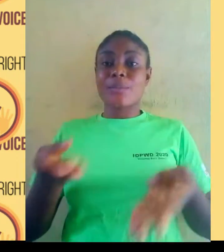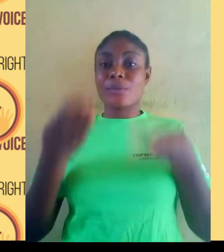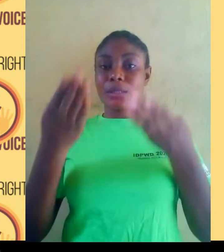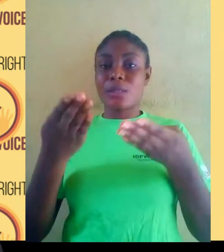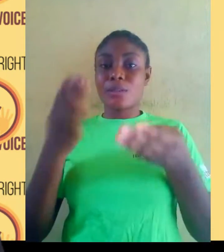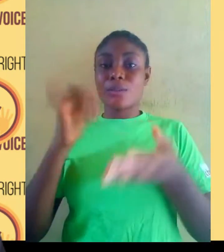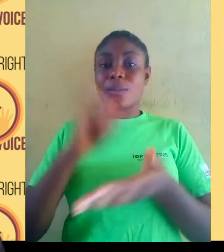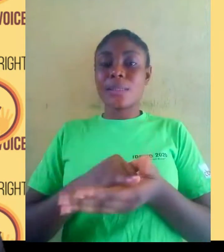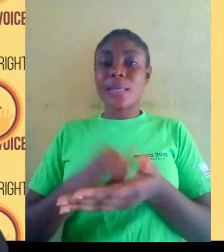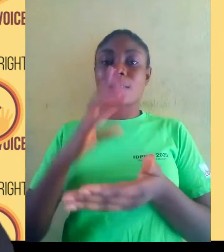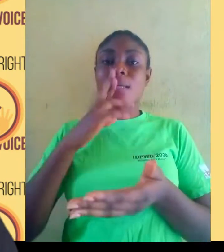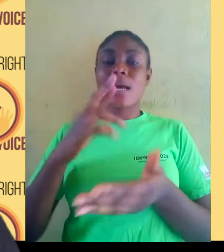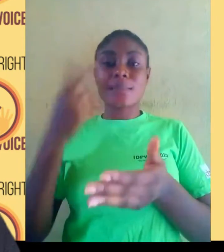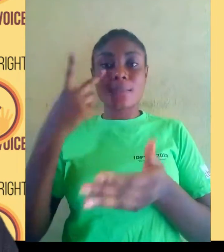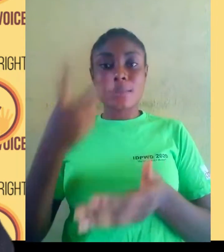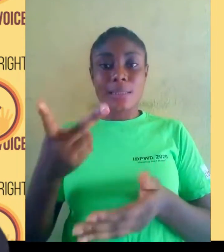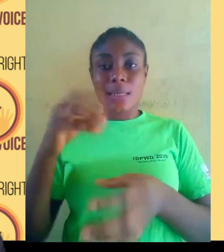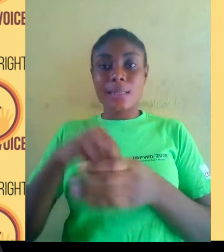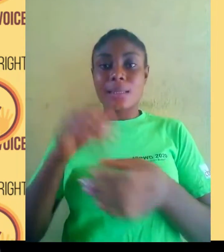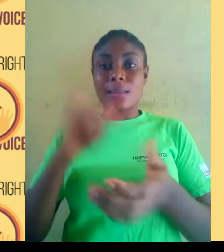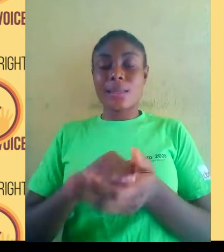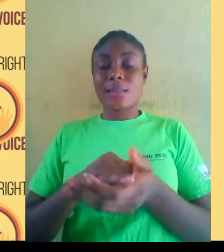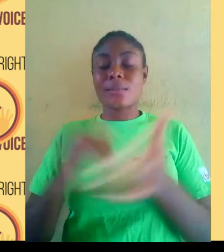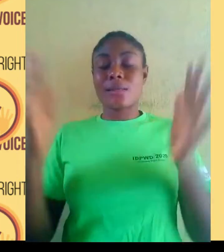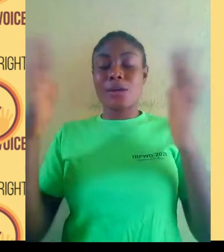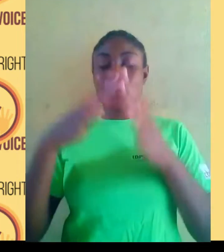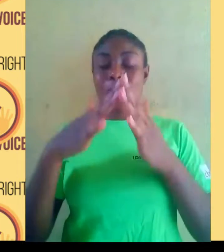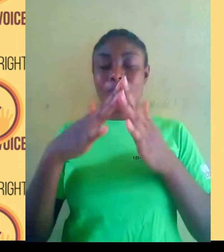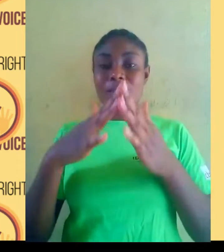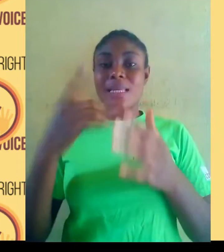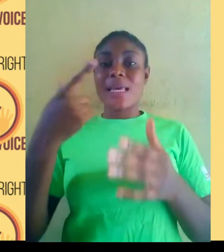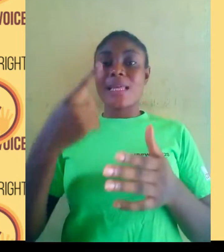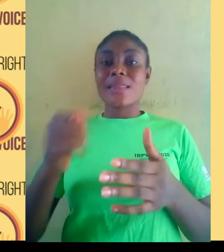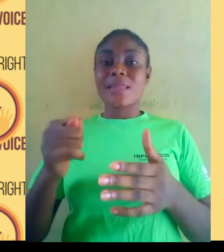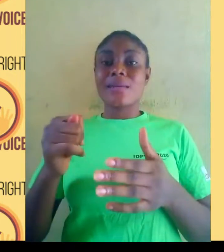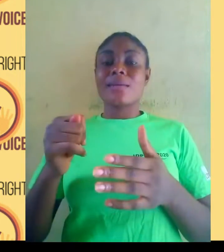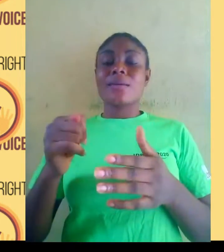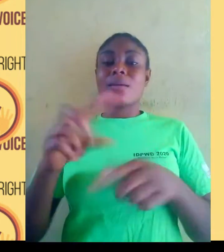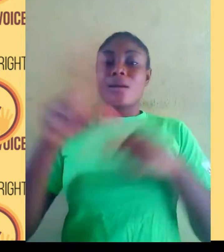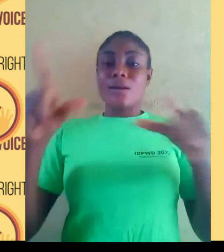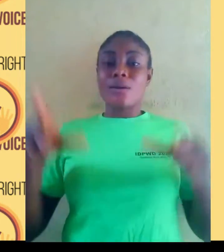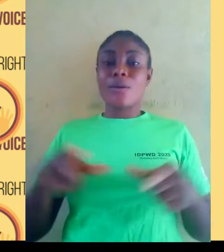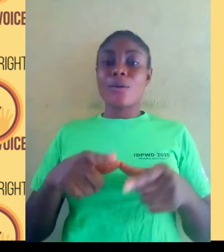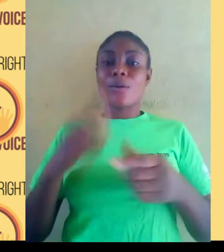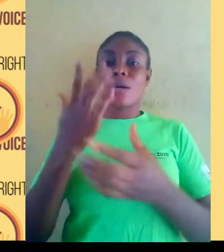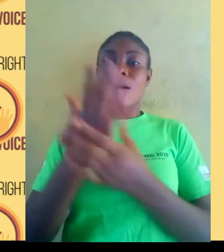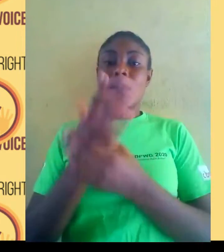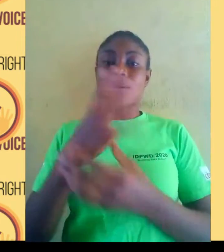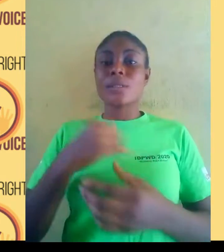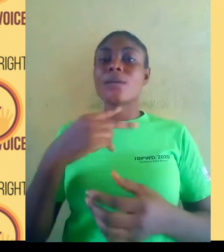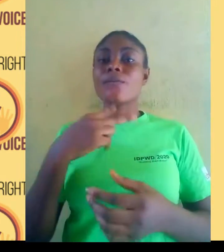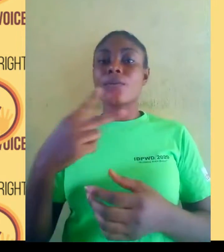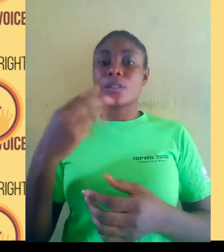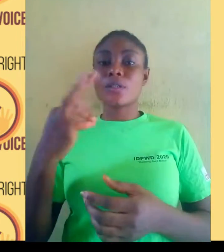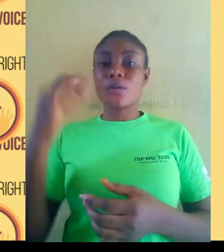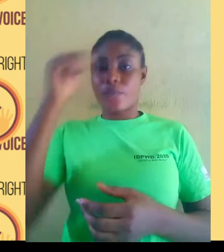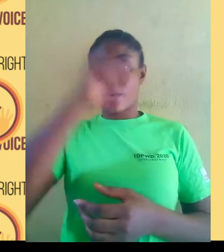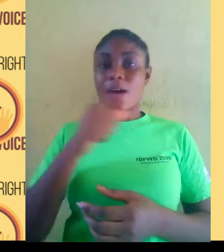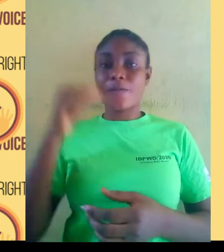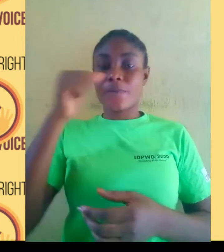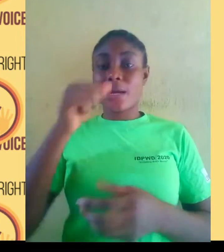presentations that are featured in that conference, the Indigenous Hands and Voices of African